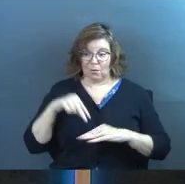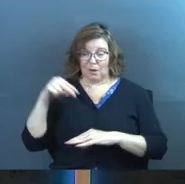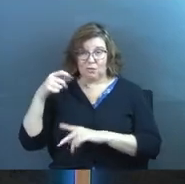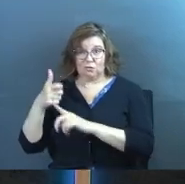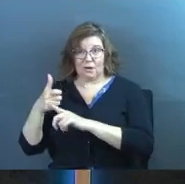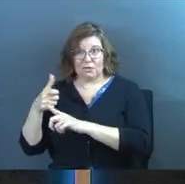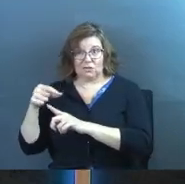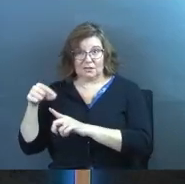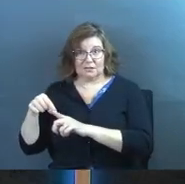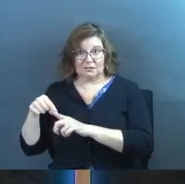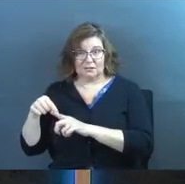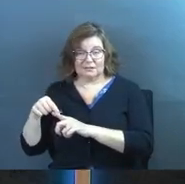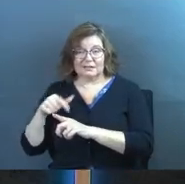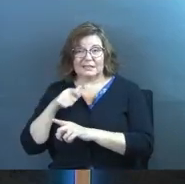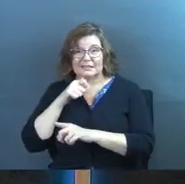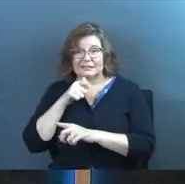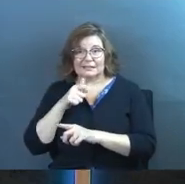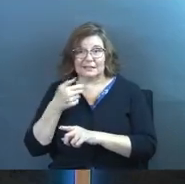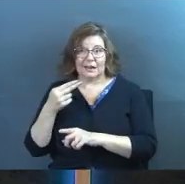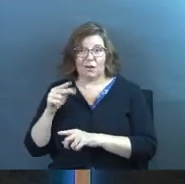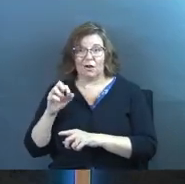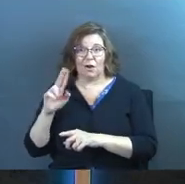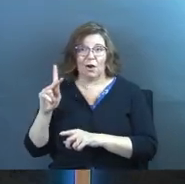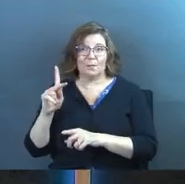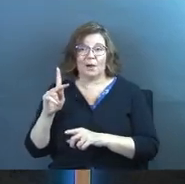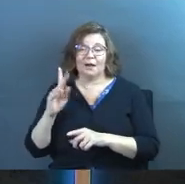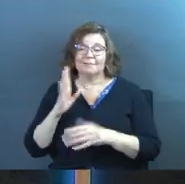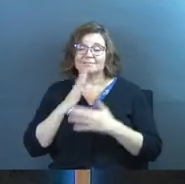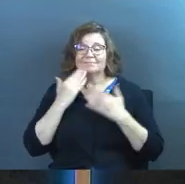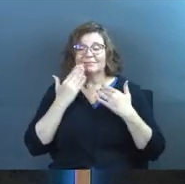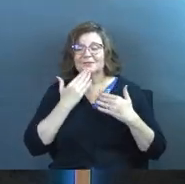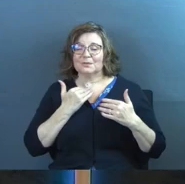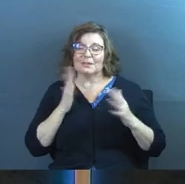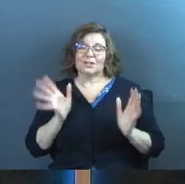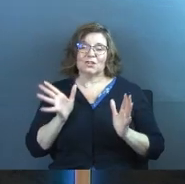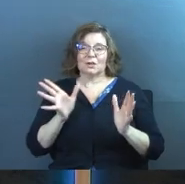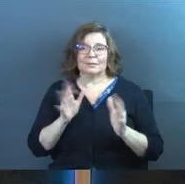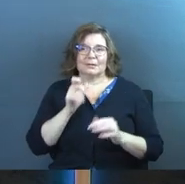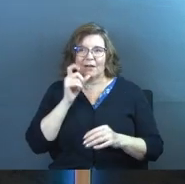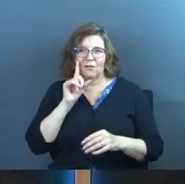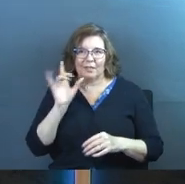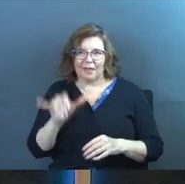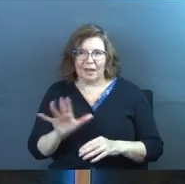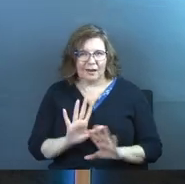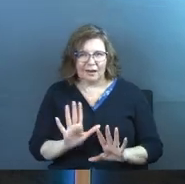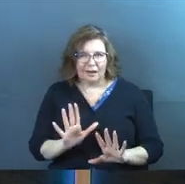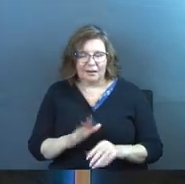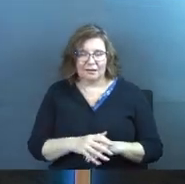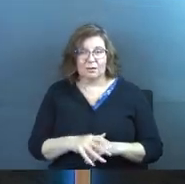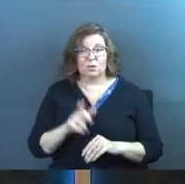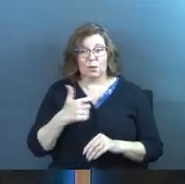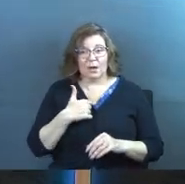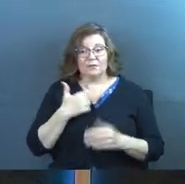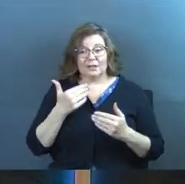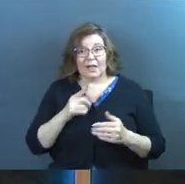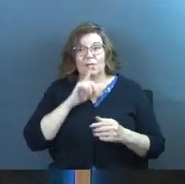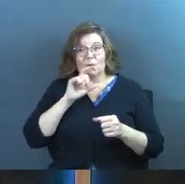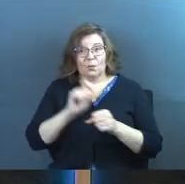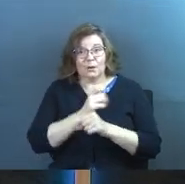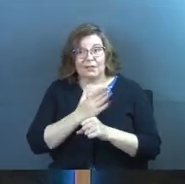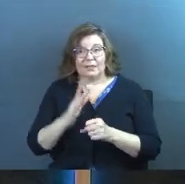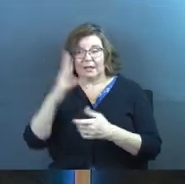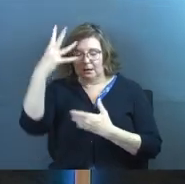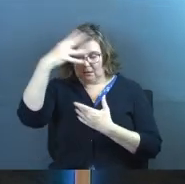resurrection, it's not a Hallmark encouragement. It's not what it's there for. And you got to let the real